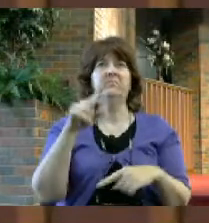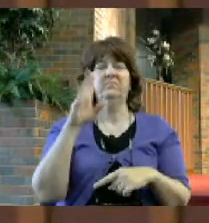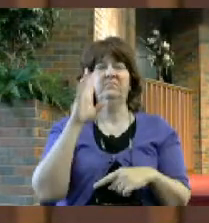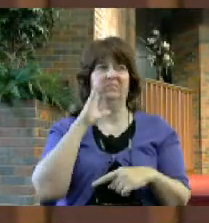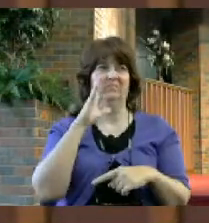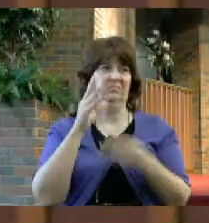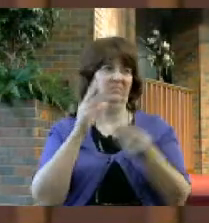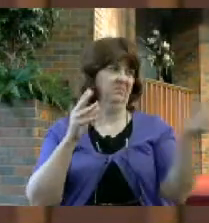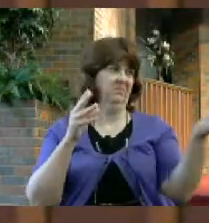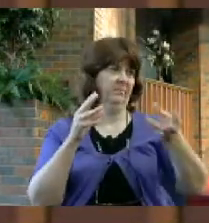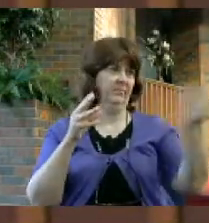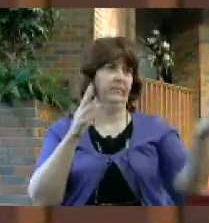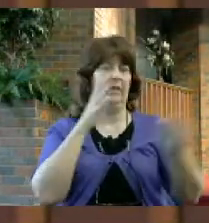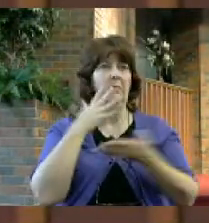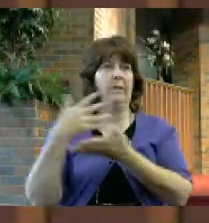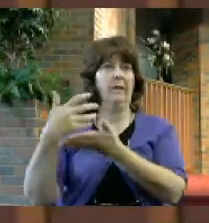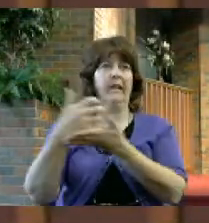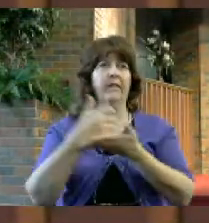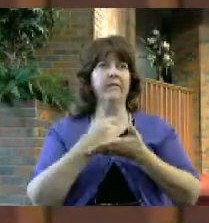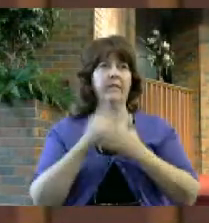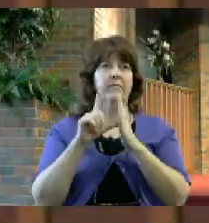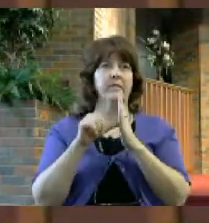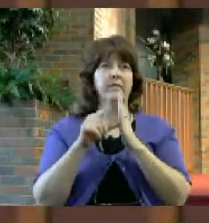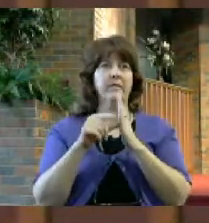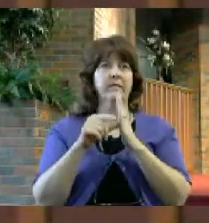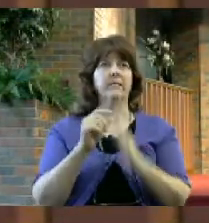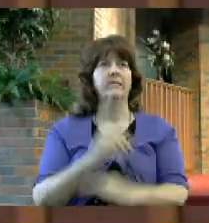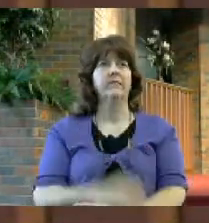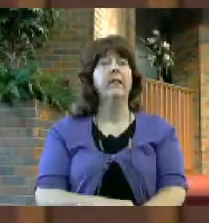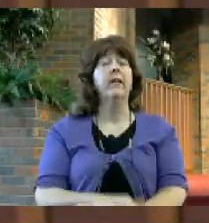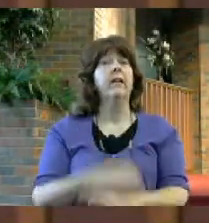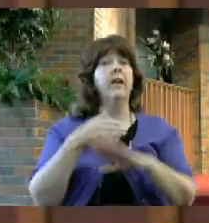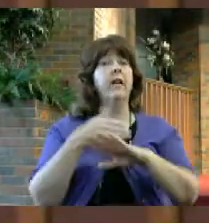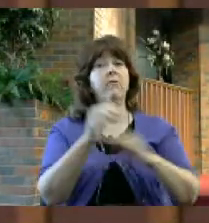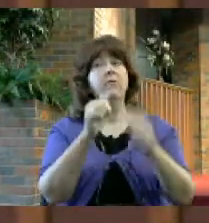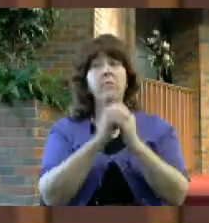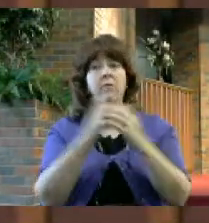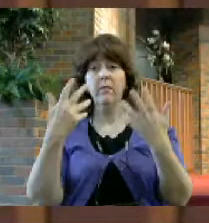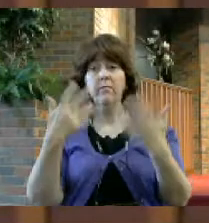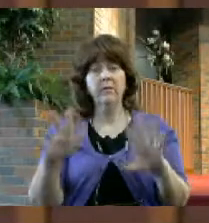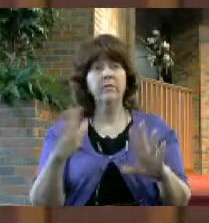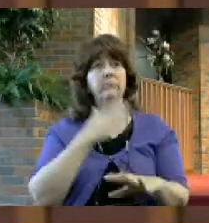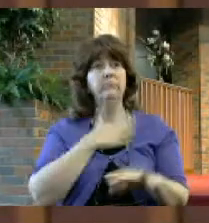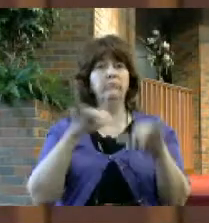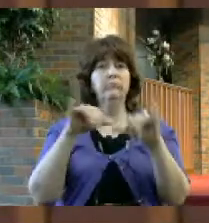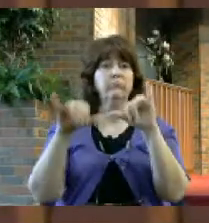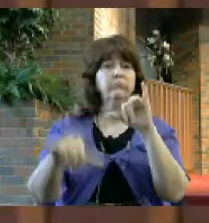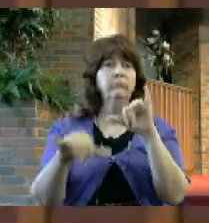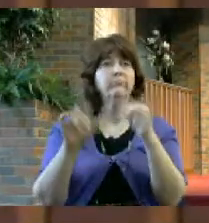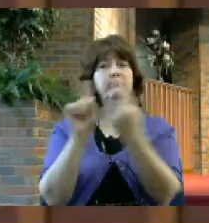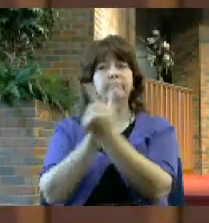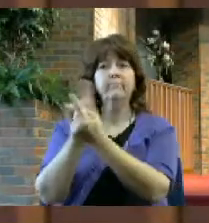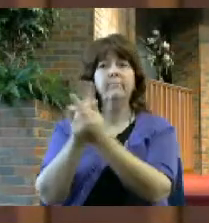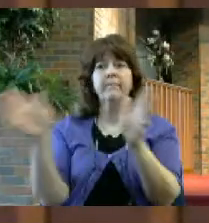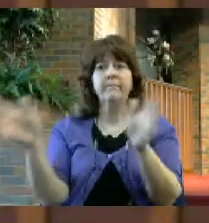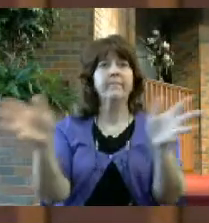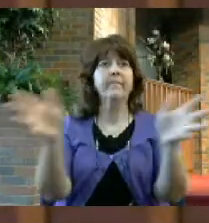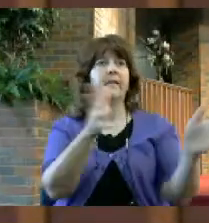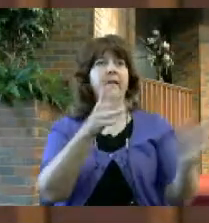those. And please have just a few minutes to stick around this morning. We can have a chance to welcome you and make you feel welcome here at Maysville.